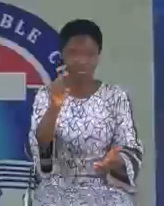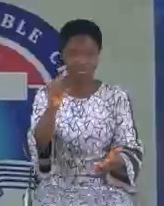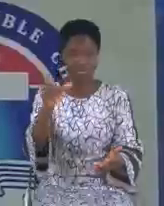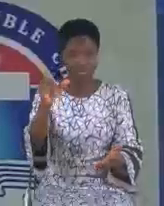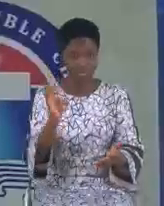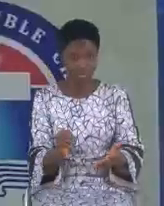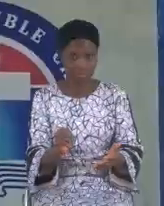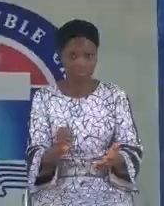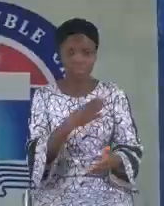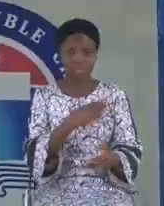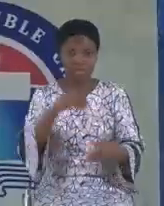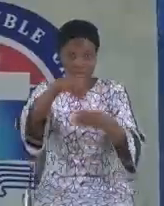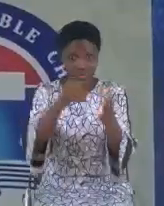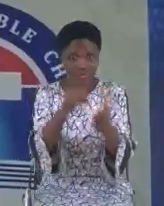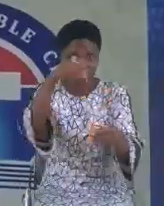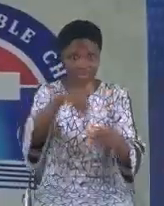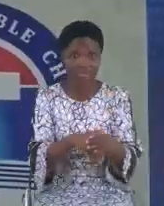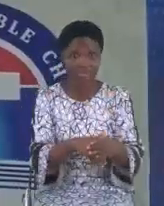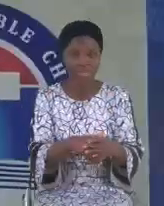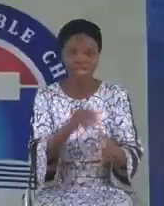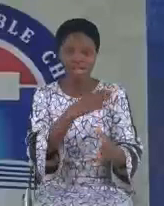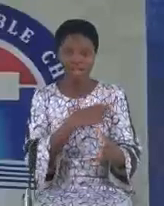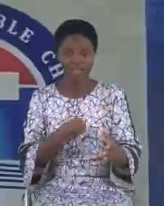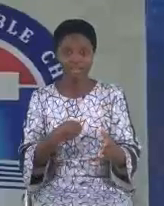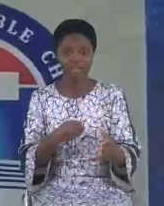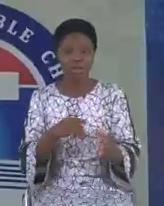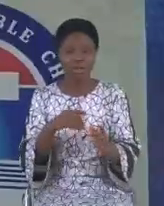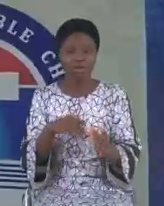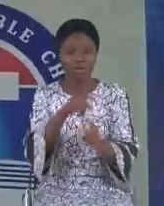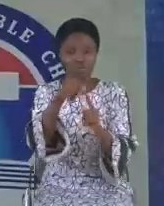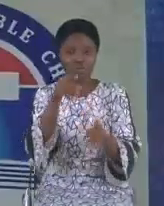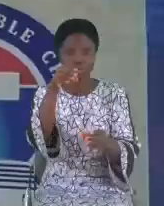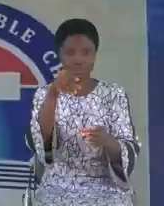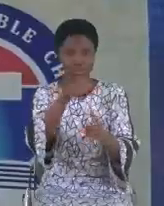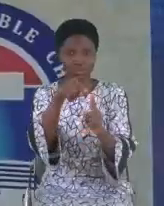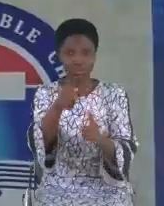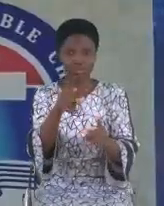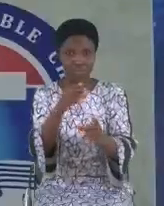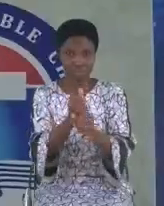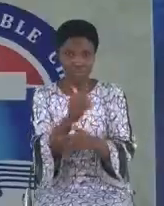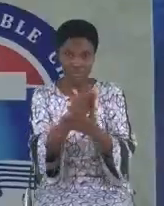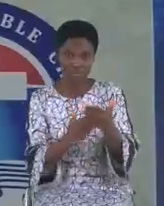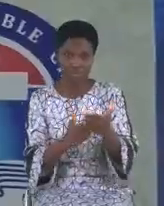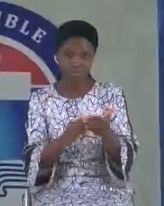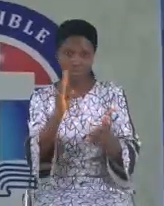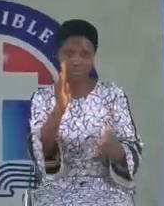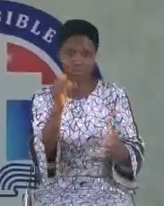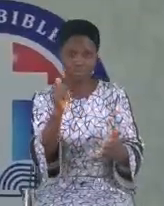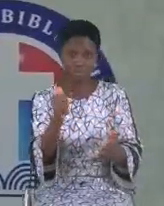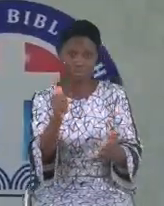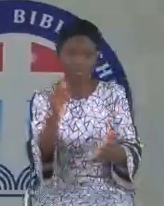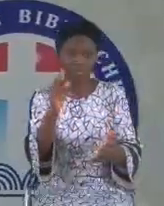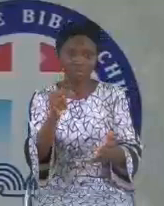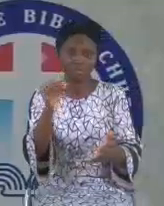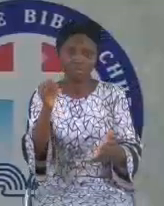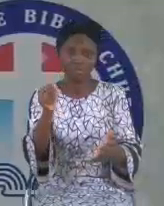take some groundnuts or you take some banana and you make your hand hold that thing, your